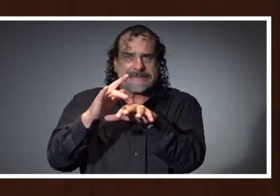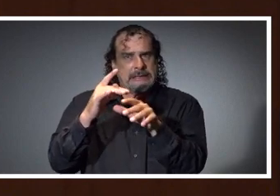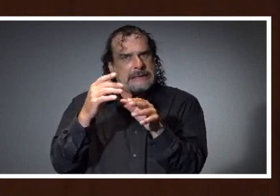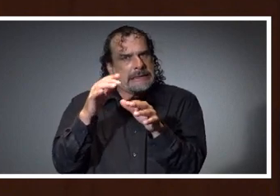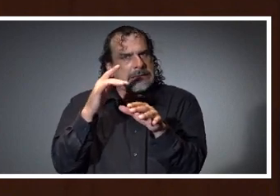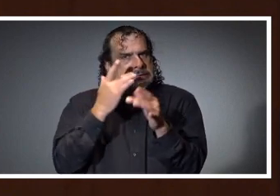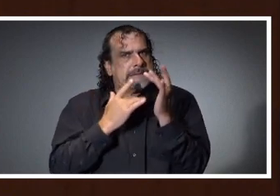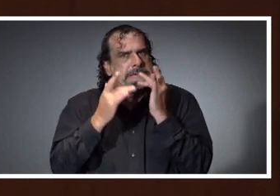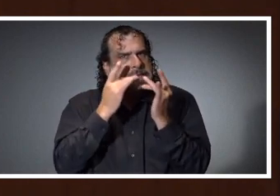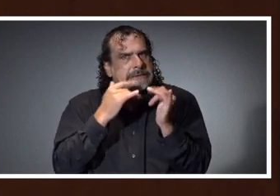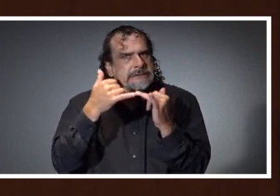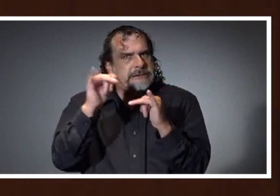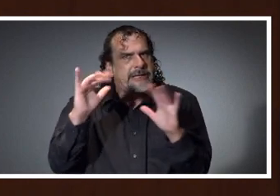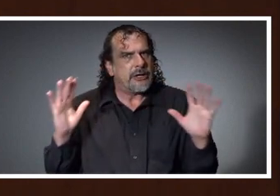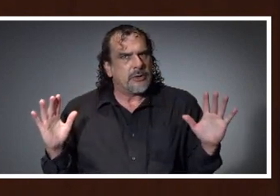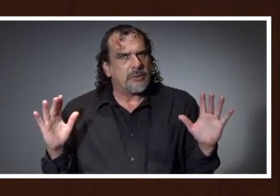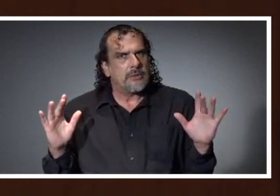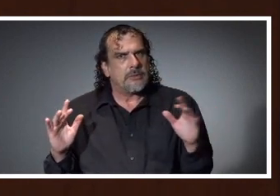have